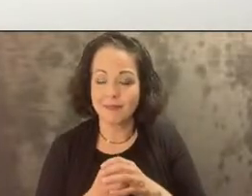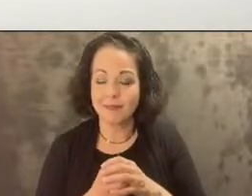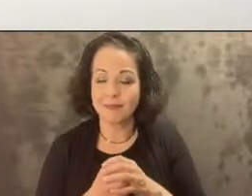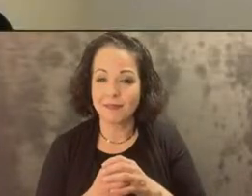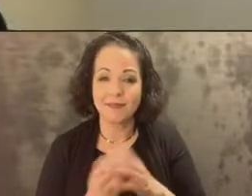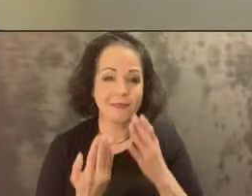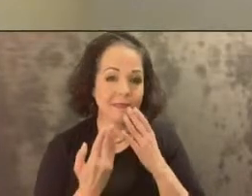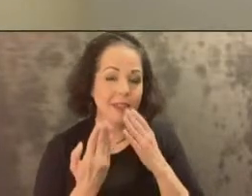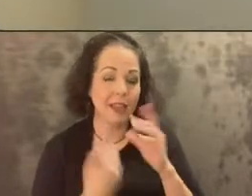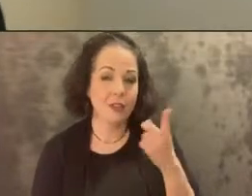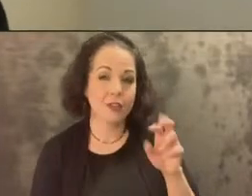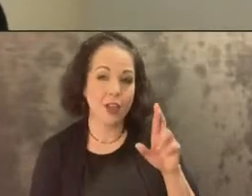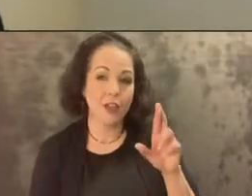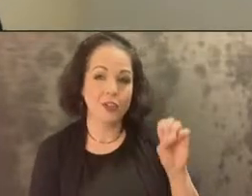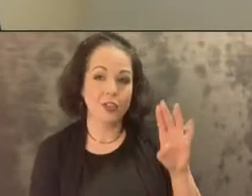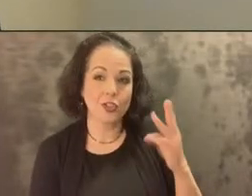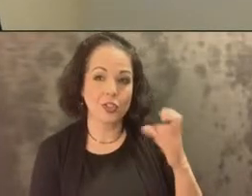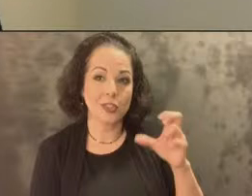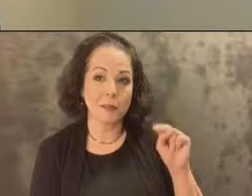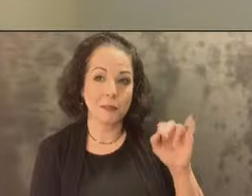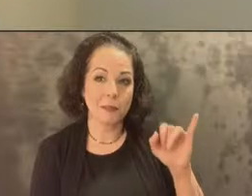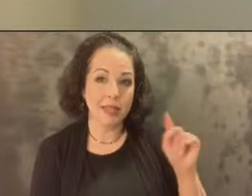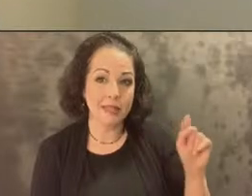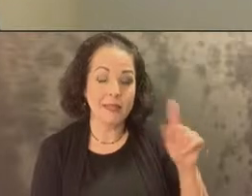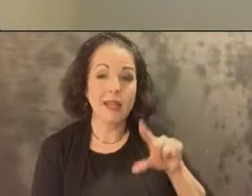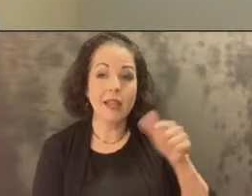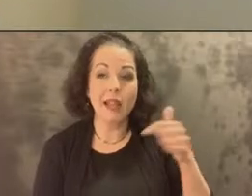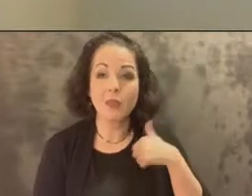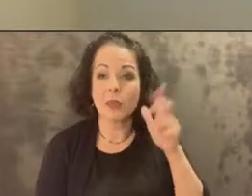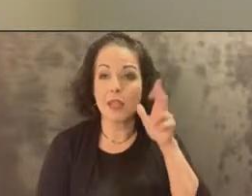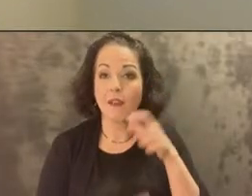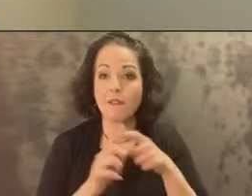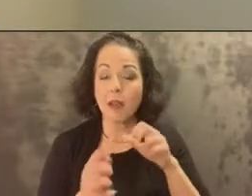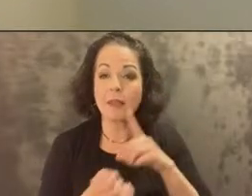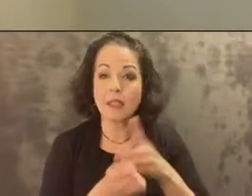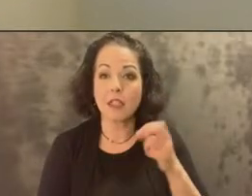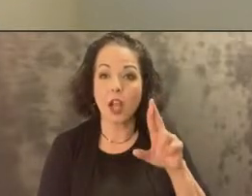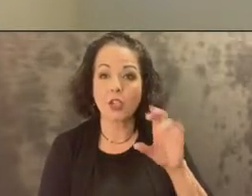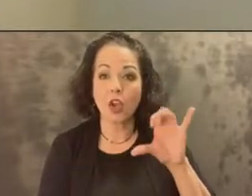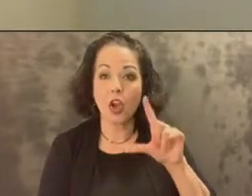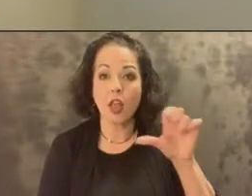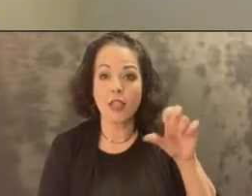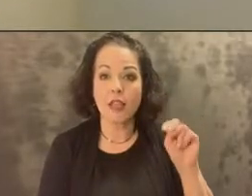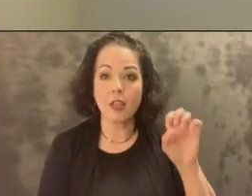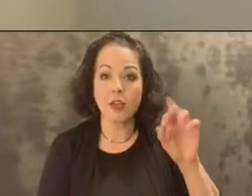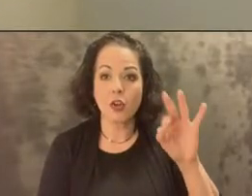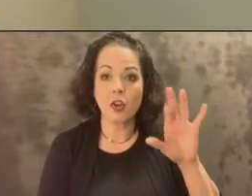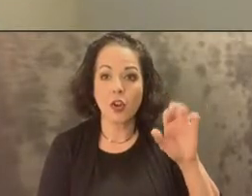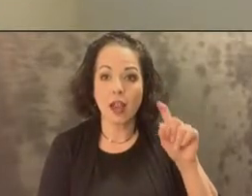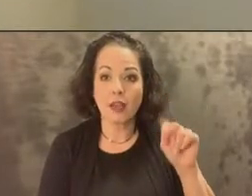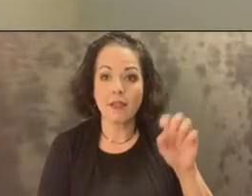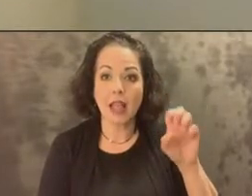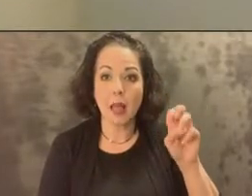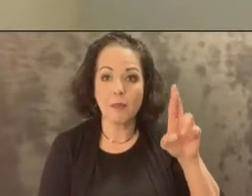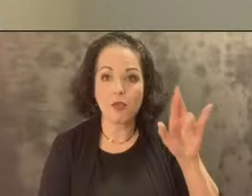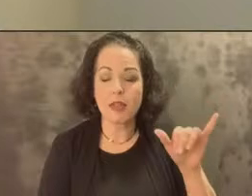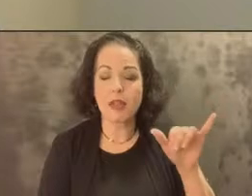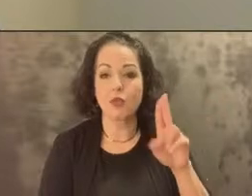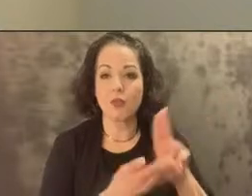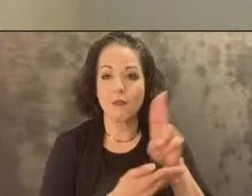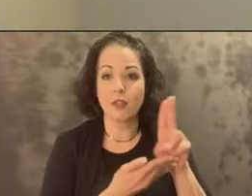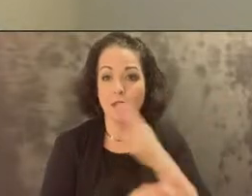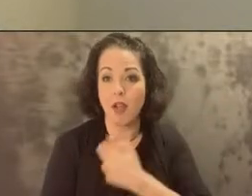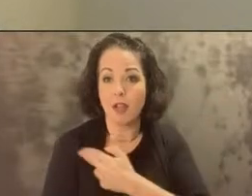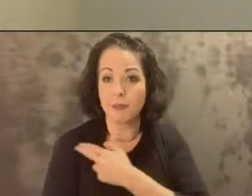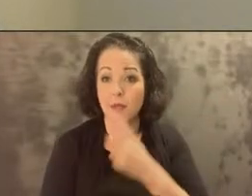Thank you, Dr. Schmidt. Next, we will hear from Dr. Colleen Kraft from the Emory University Hospital.